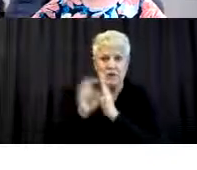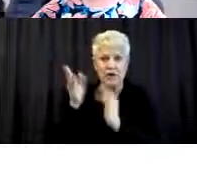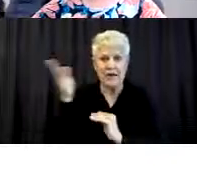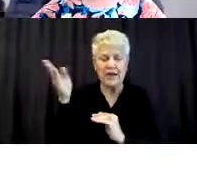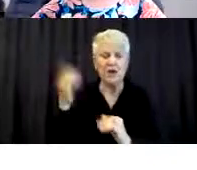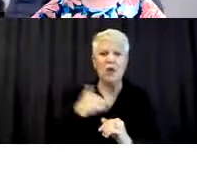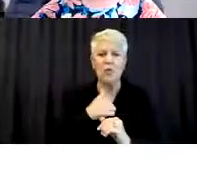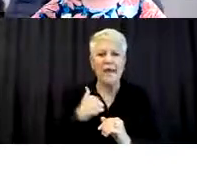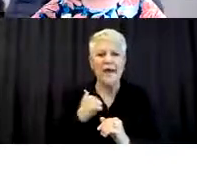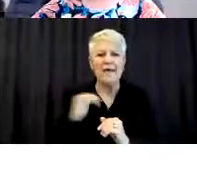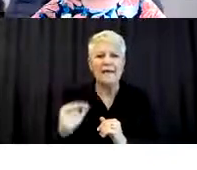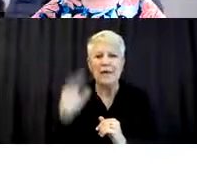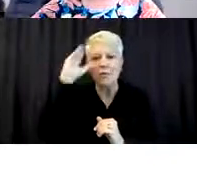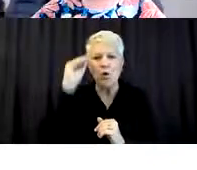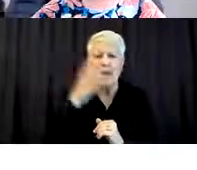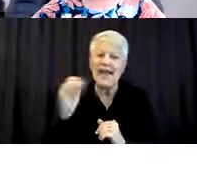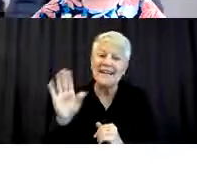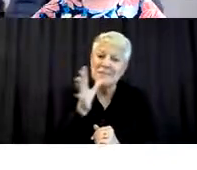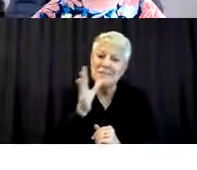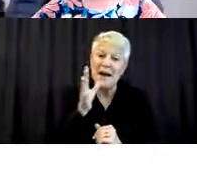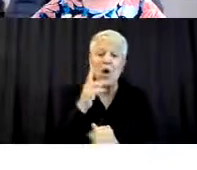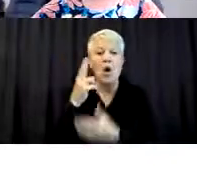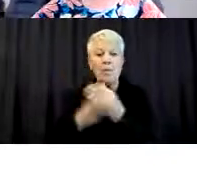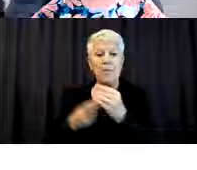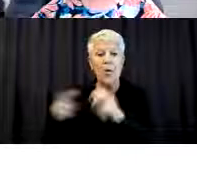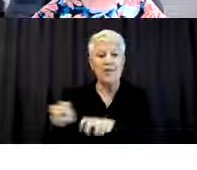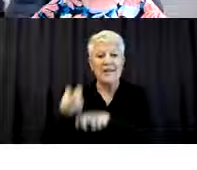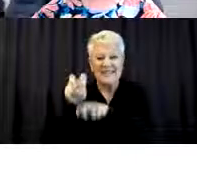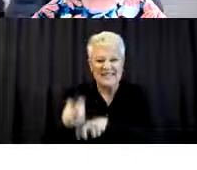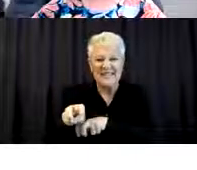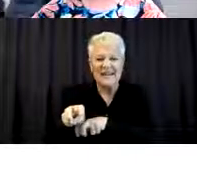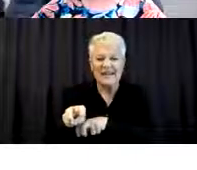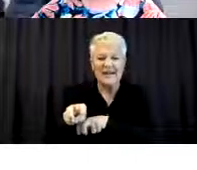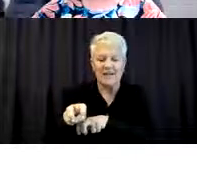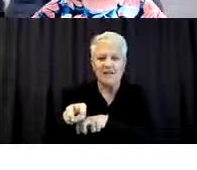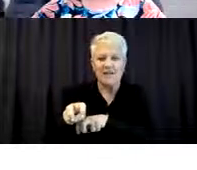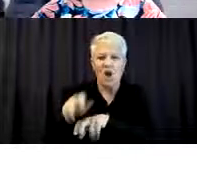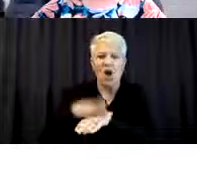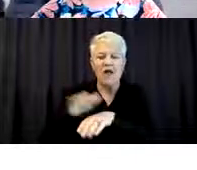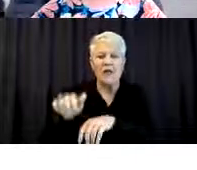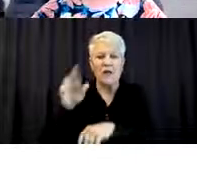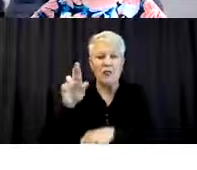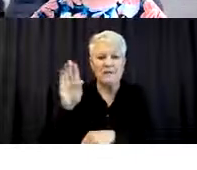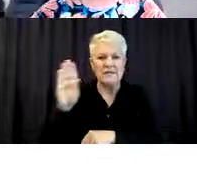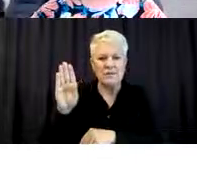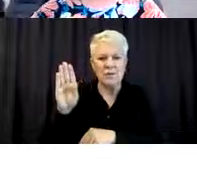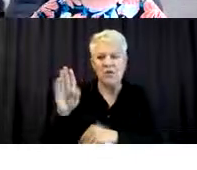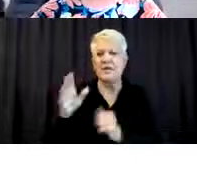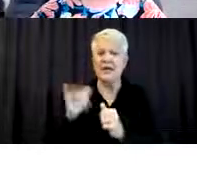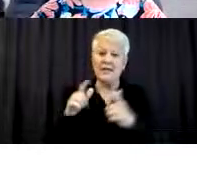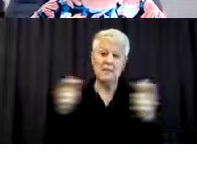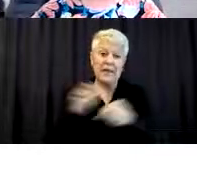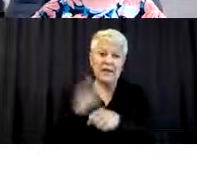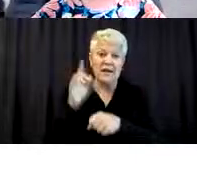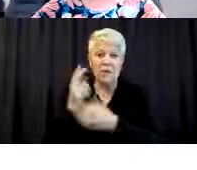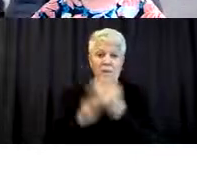have a little boy and his mom both sitting on the resonance board, and it is big enough for both